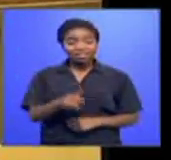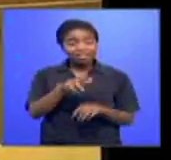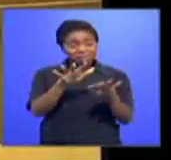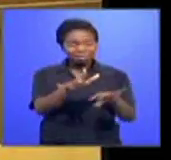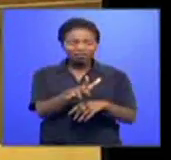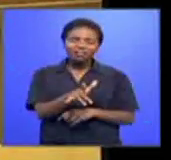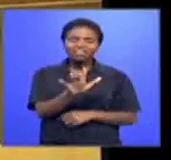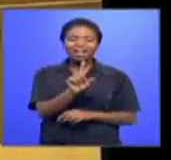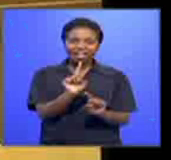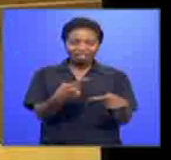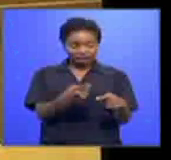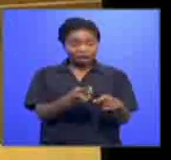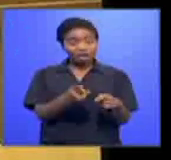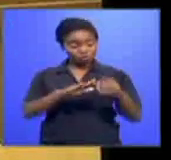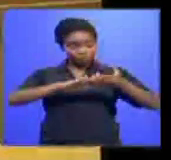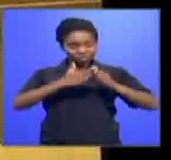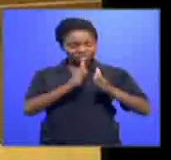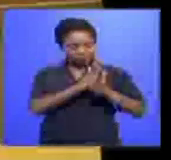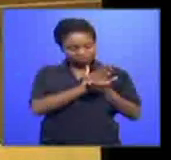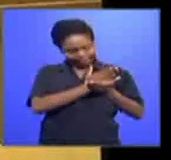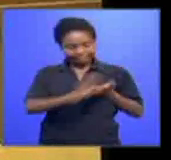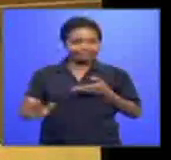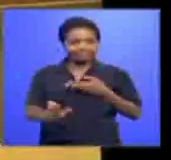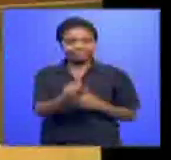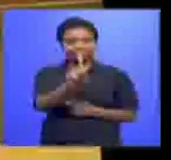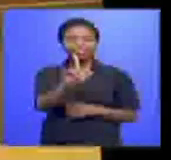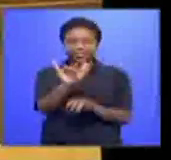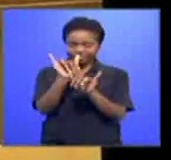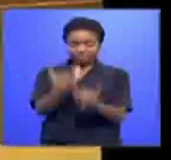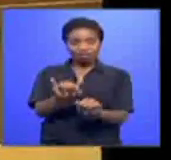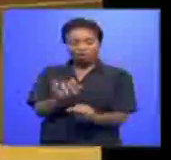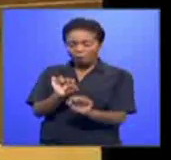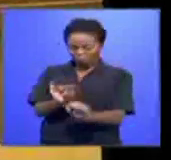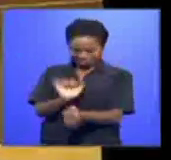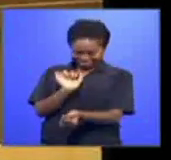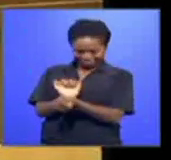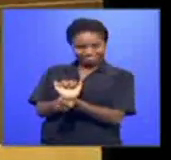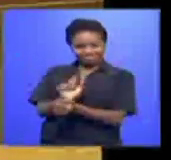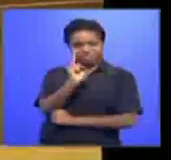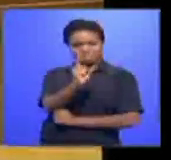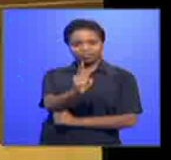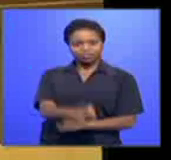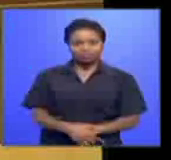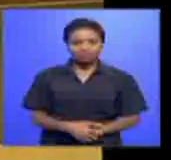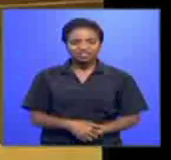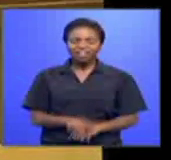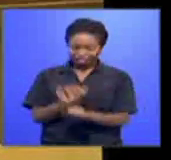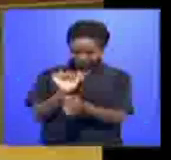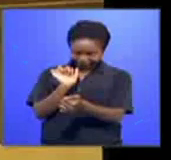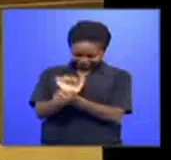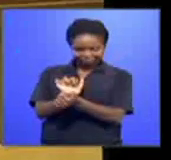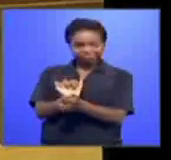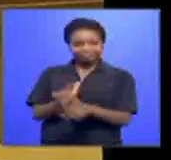Izigilamkhuba kufanele zibekwe emaphoyiseni, ziboshwe, ziyohlala